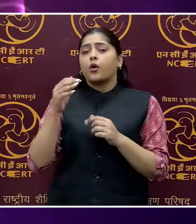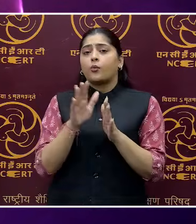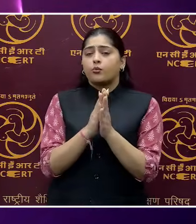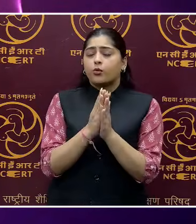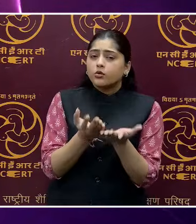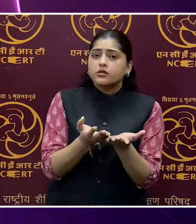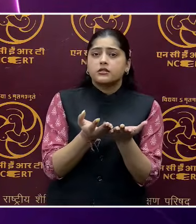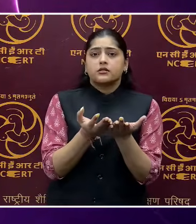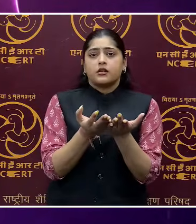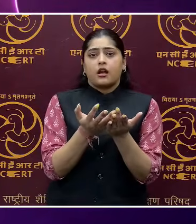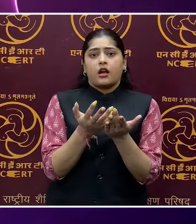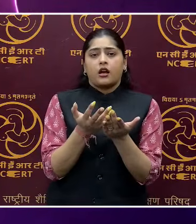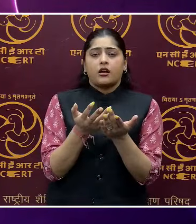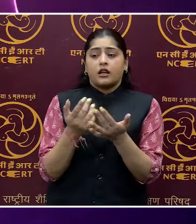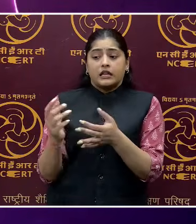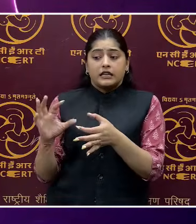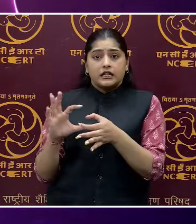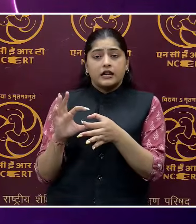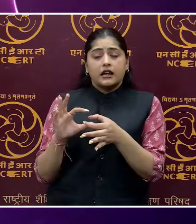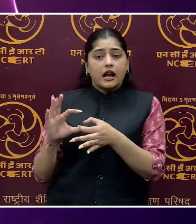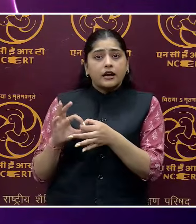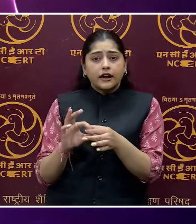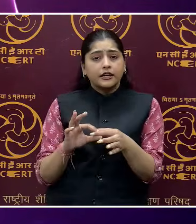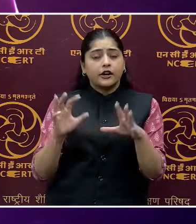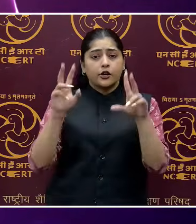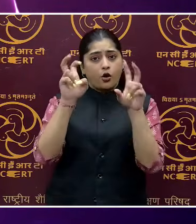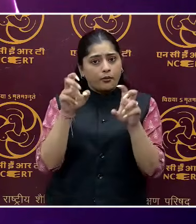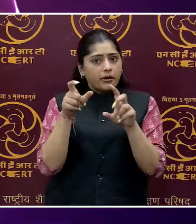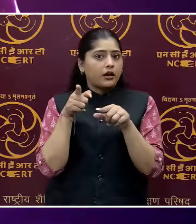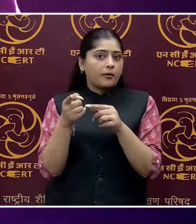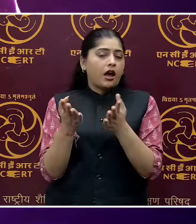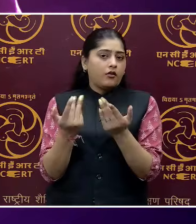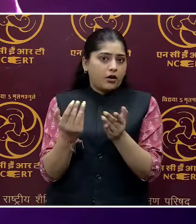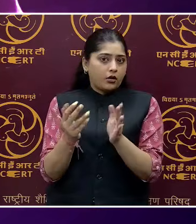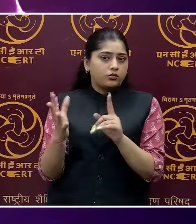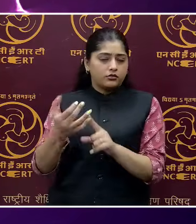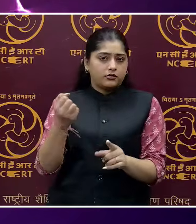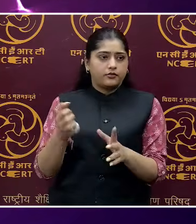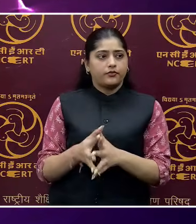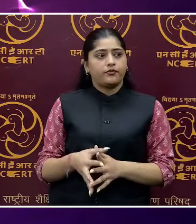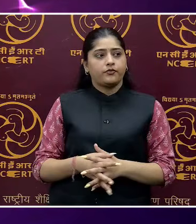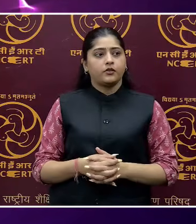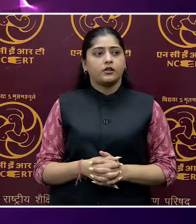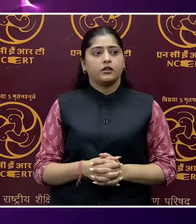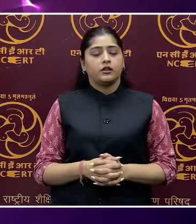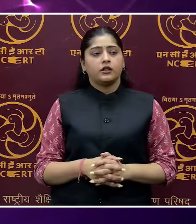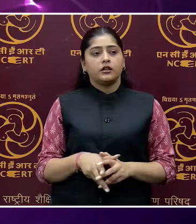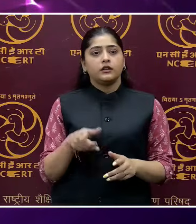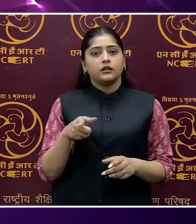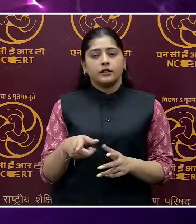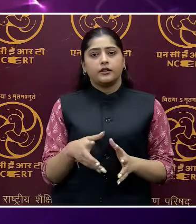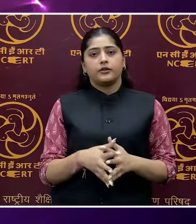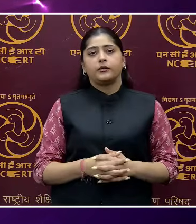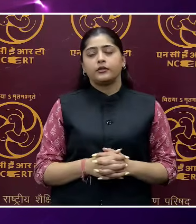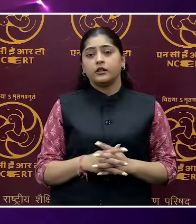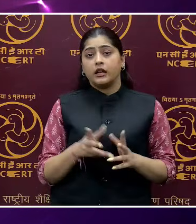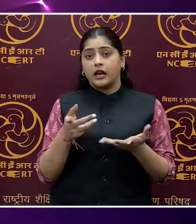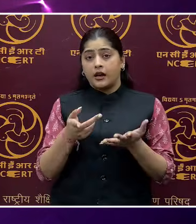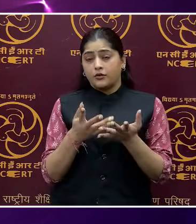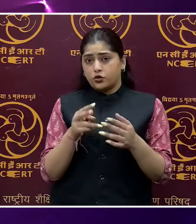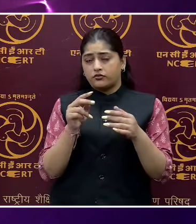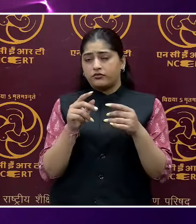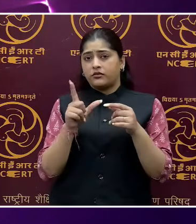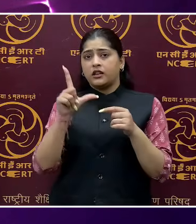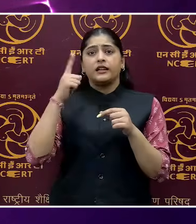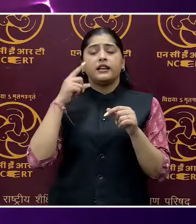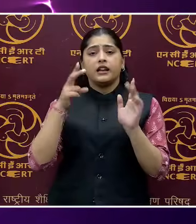Yes. Okay, got it. Yes, we can refer these websites also, because all these material have been